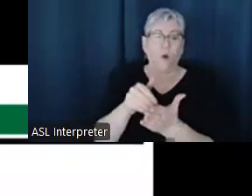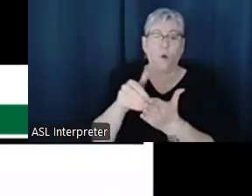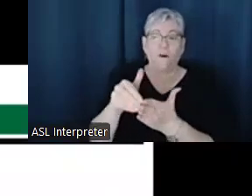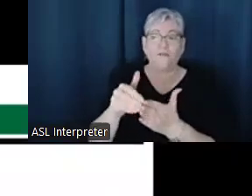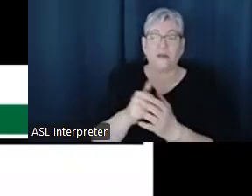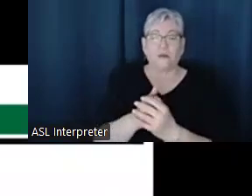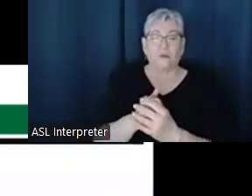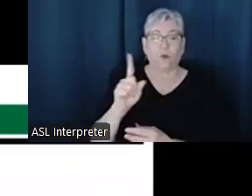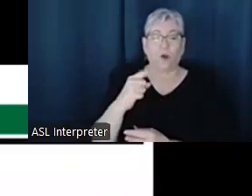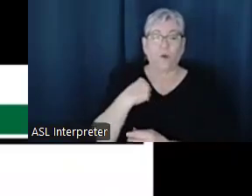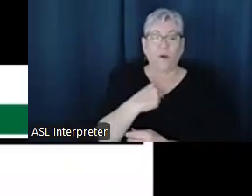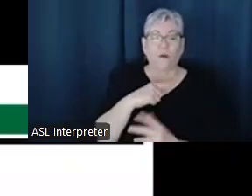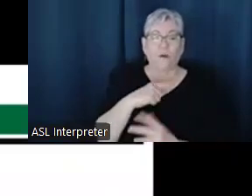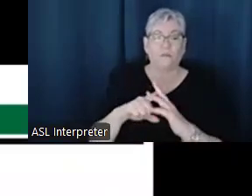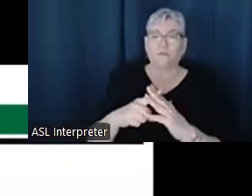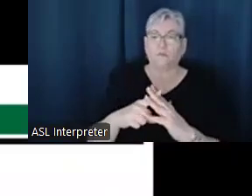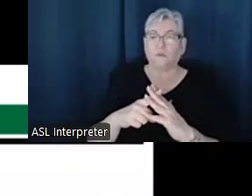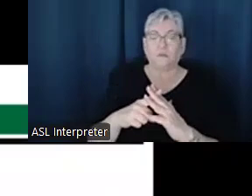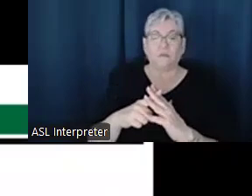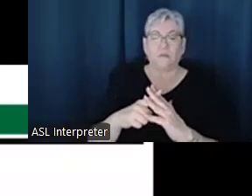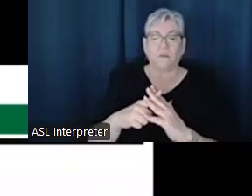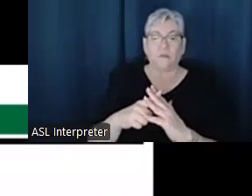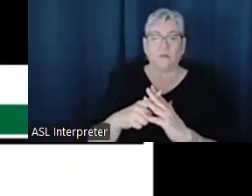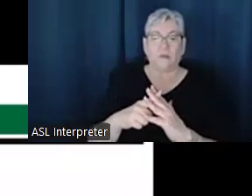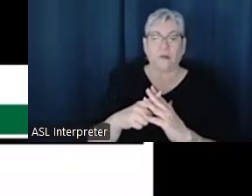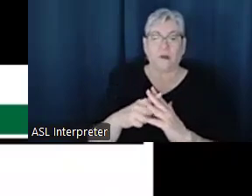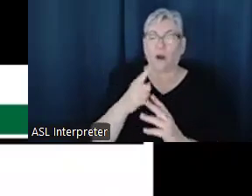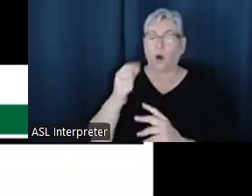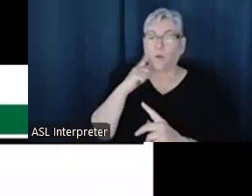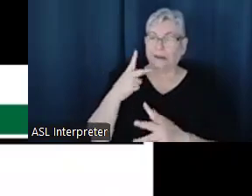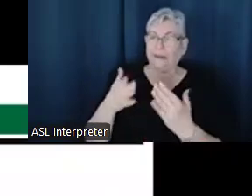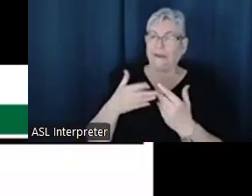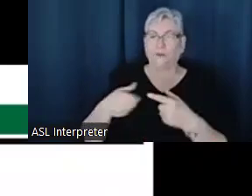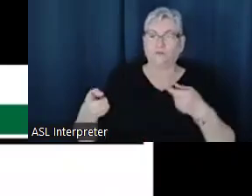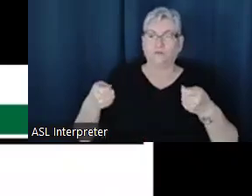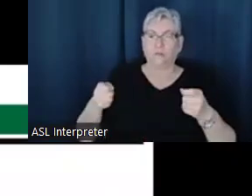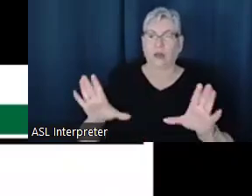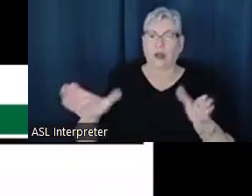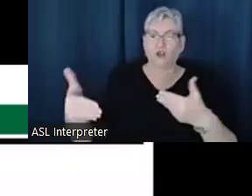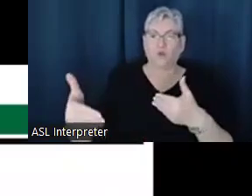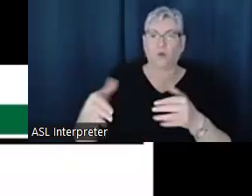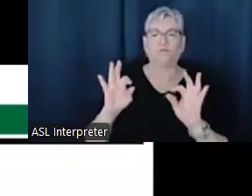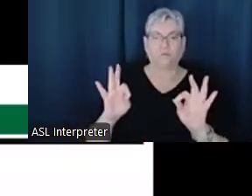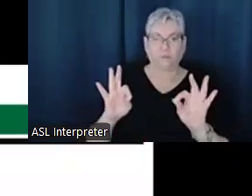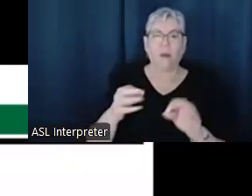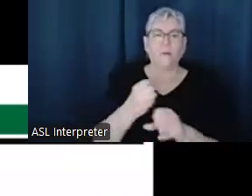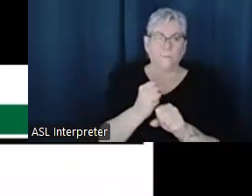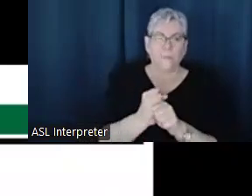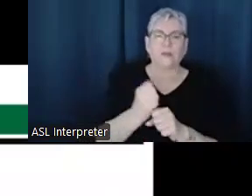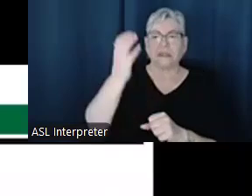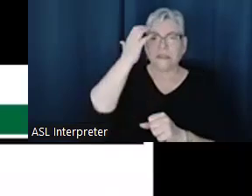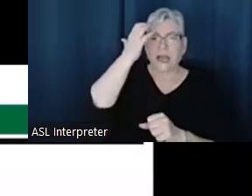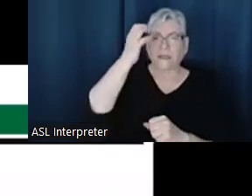first go because that makes it easier to manage a classroom. So I think that makes a lot of sense. Any of